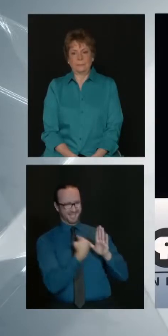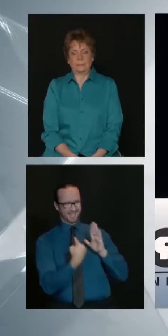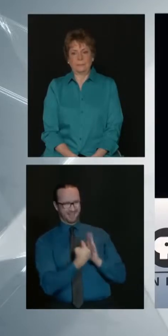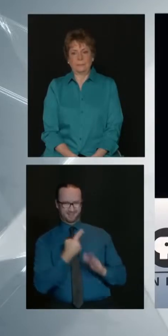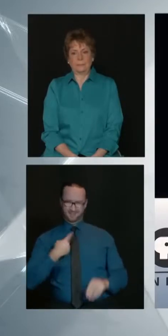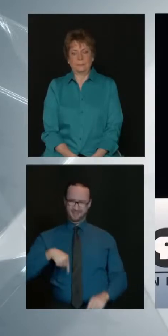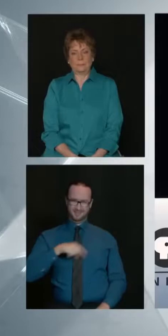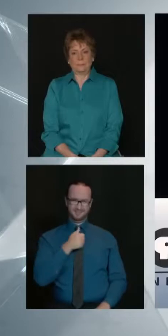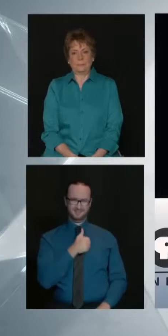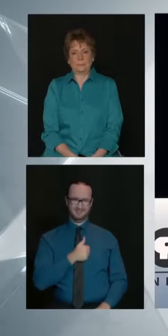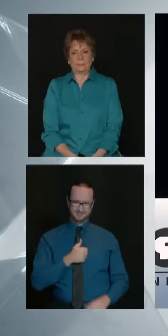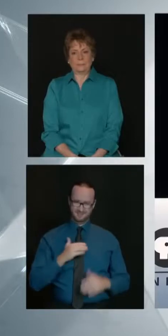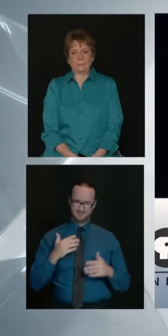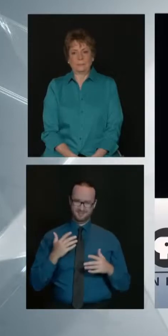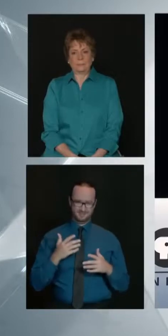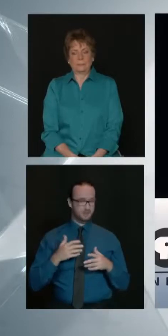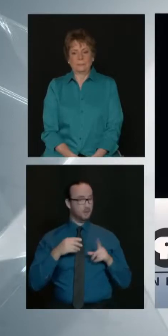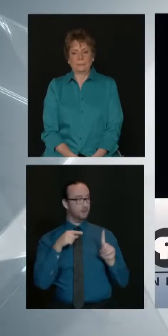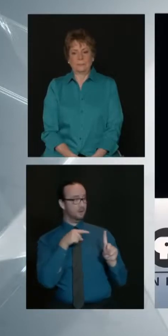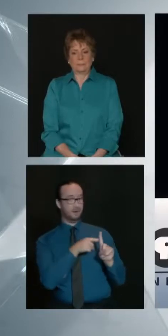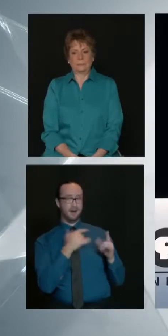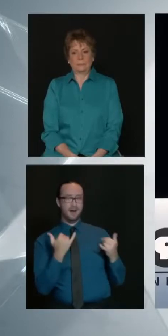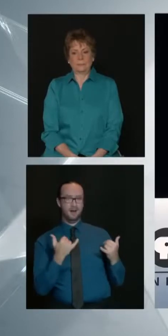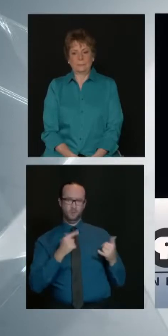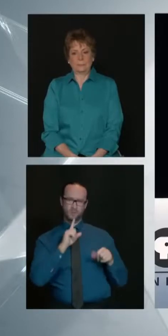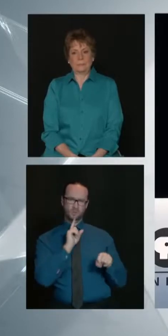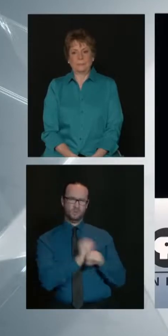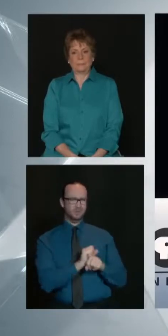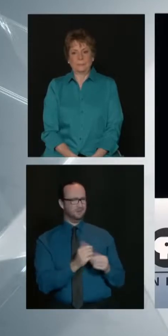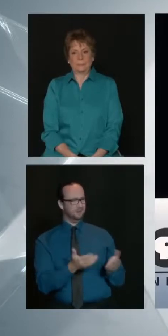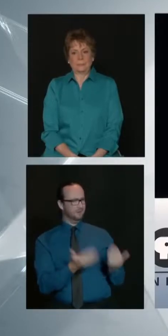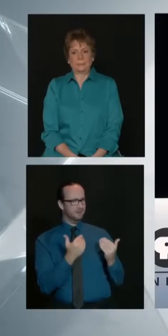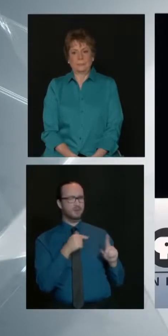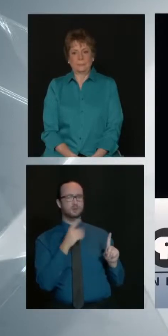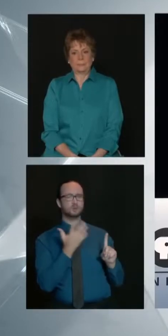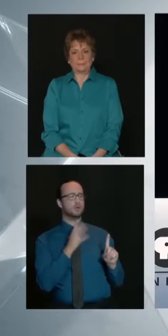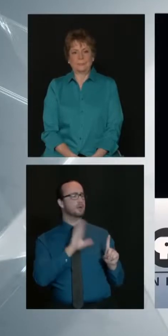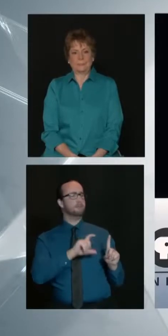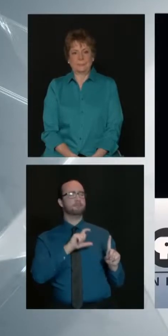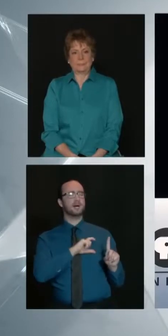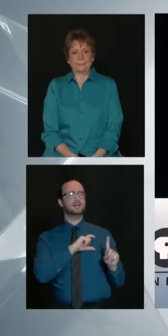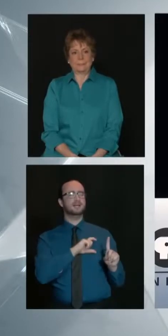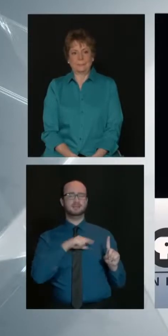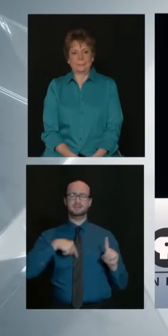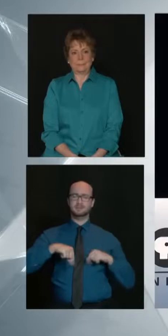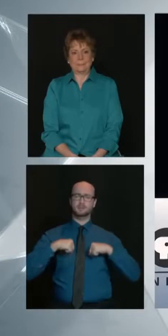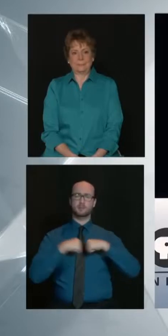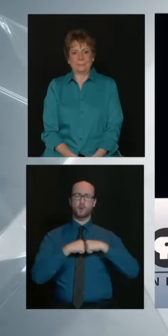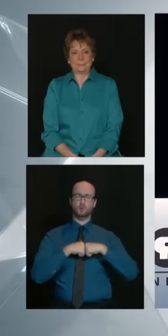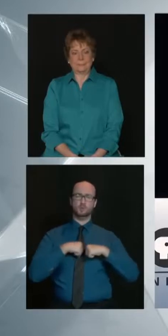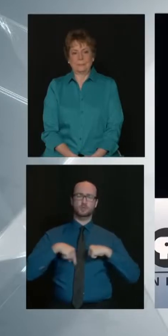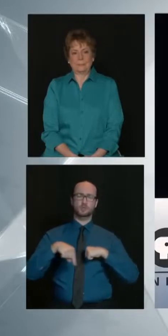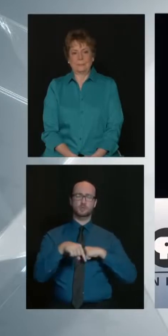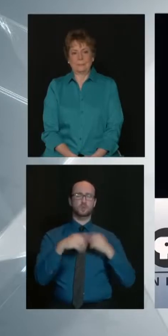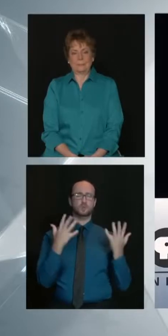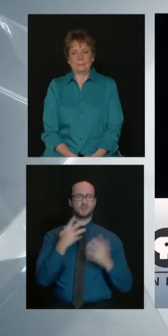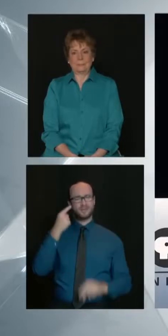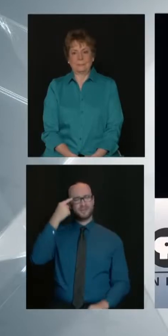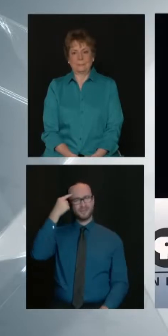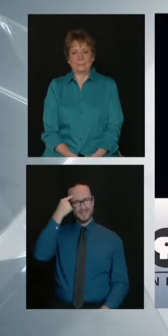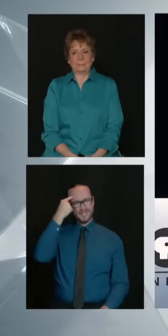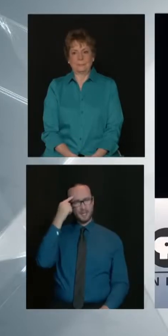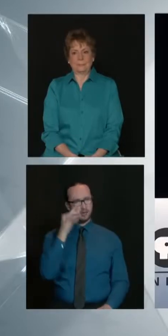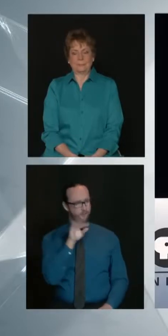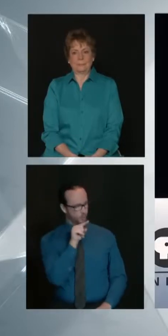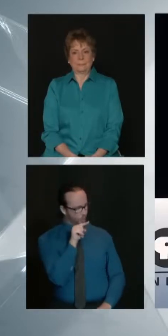the Border Patrol understands this. Go ask a Border Patrol agent what they think of Mark Kelly. 90% of them will tell you they're disgusted by what he's failed to do. That's